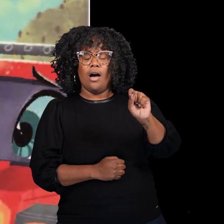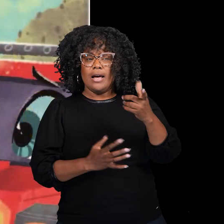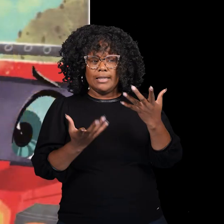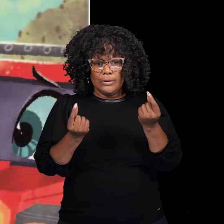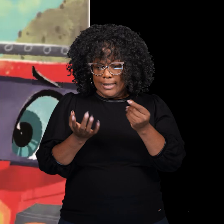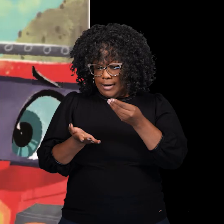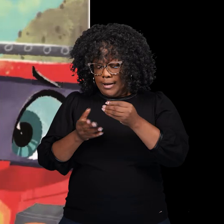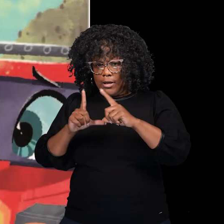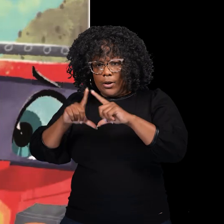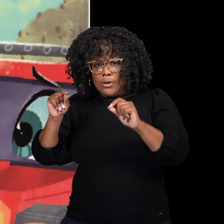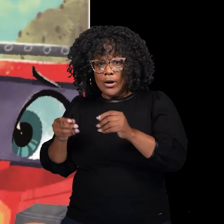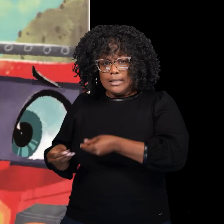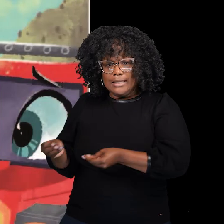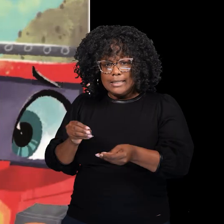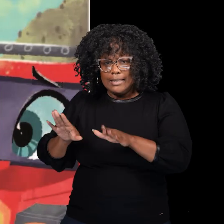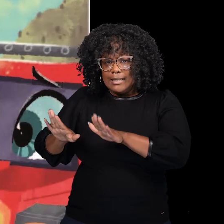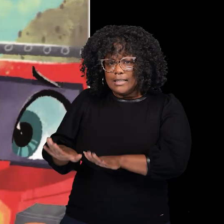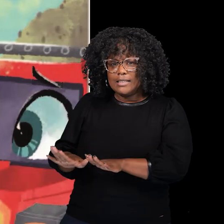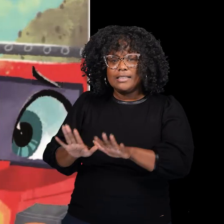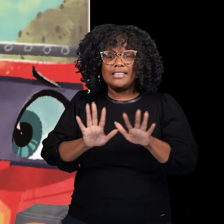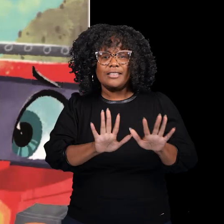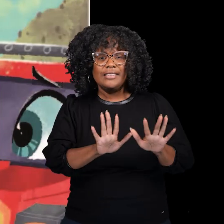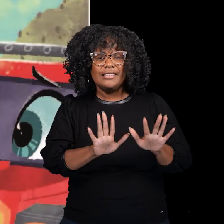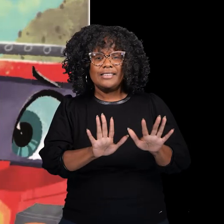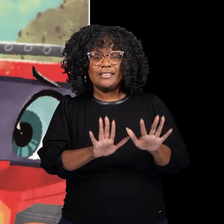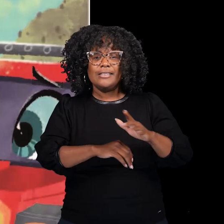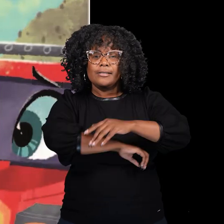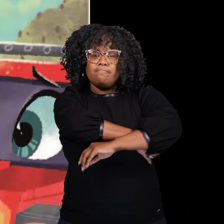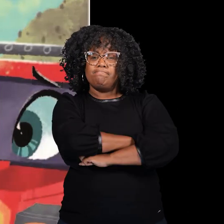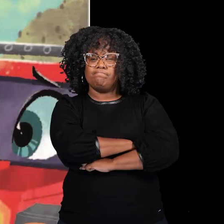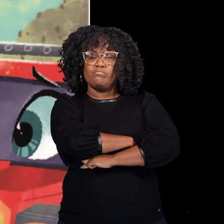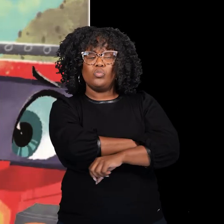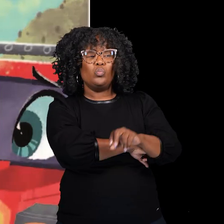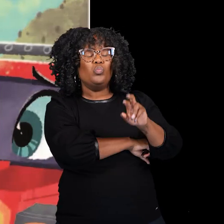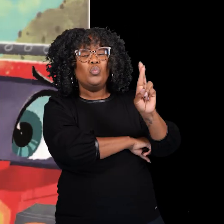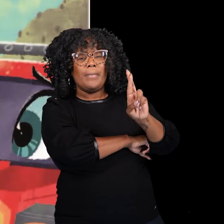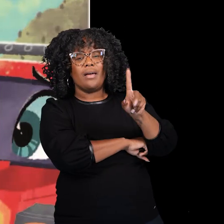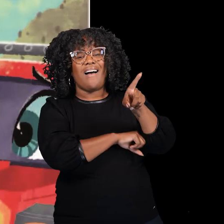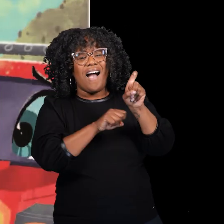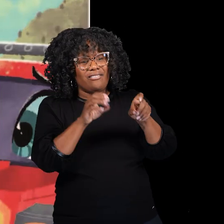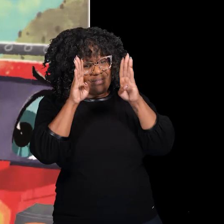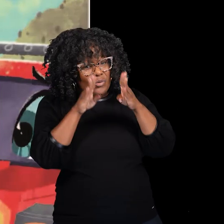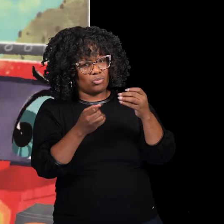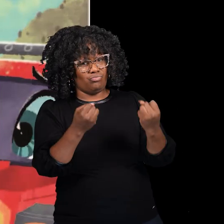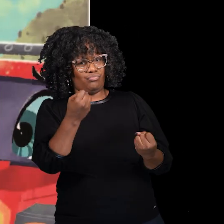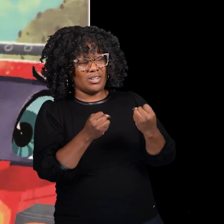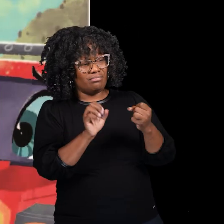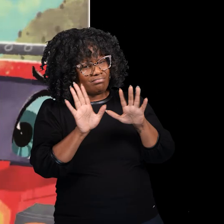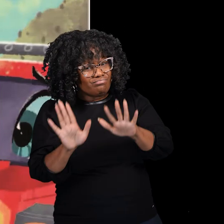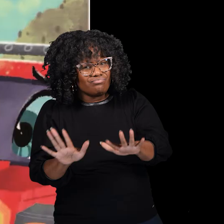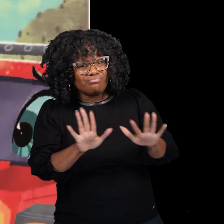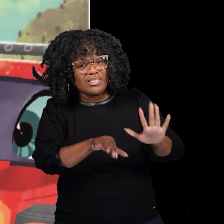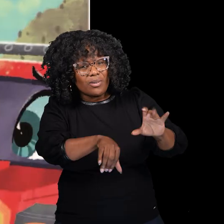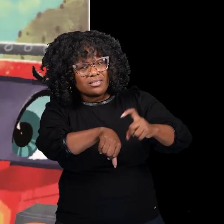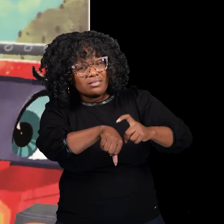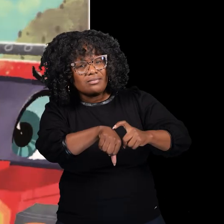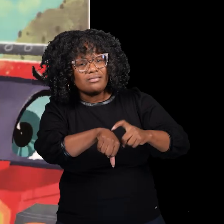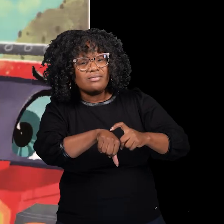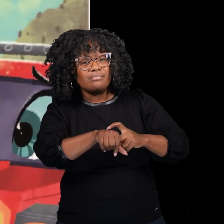her notes onto the seat and crosses her arms. Ruby, you have to focus on your driving. Take your